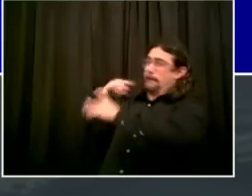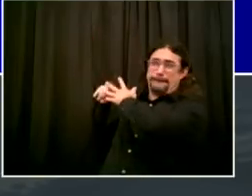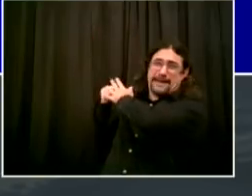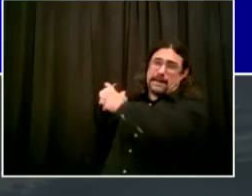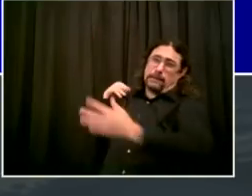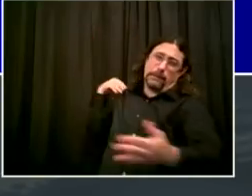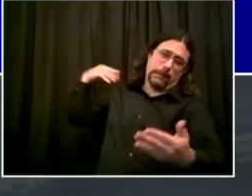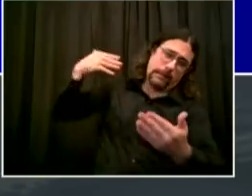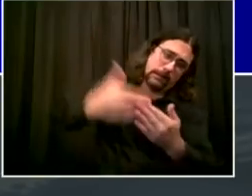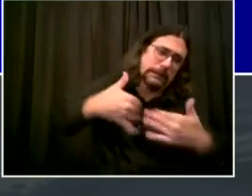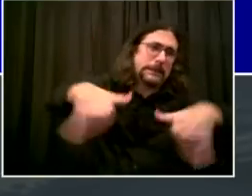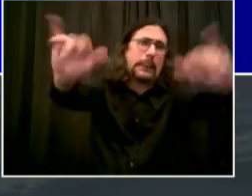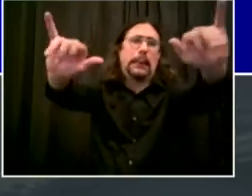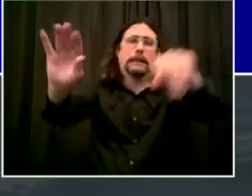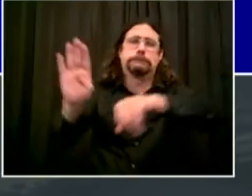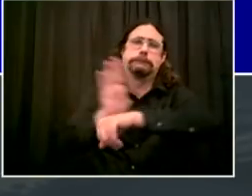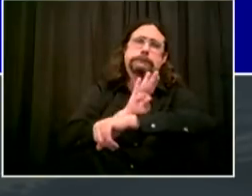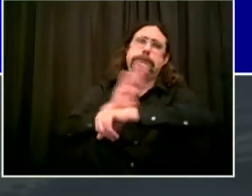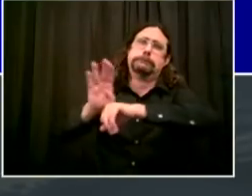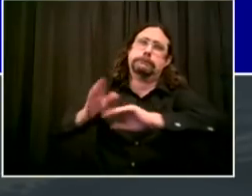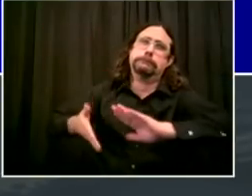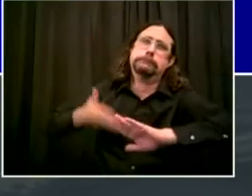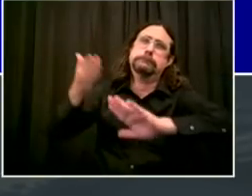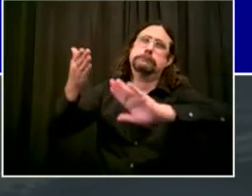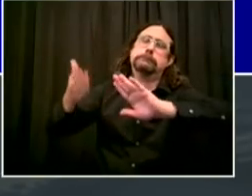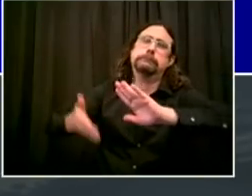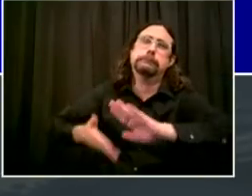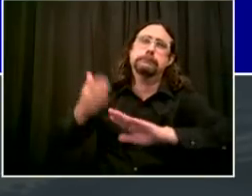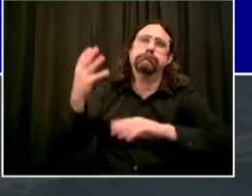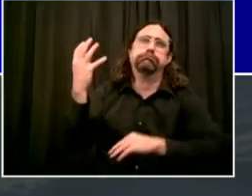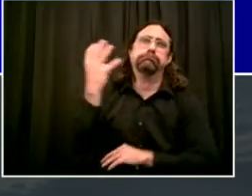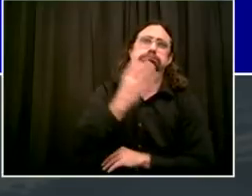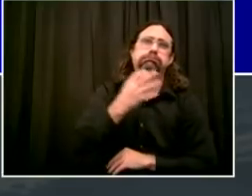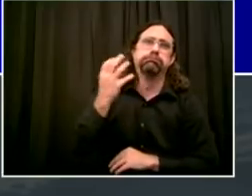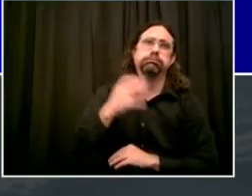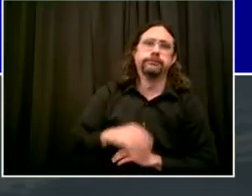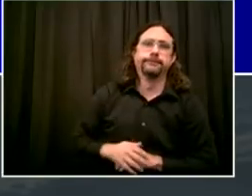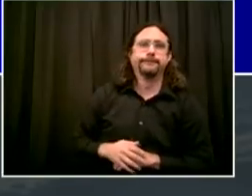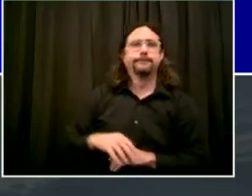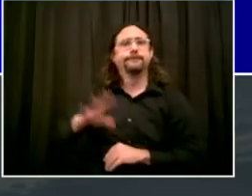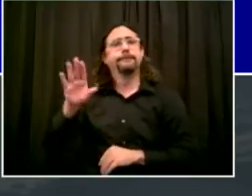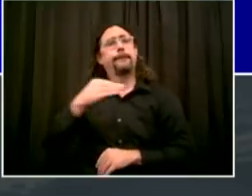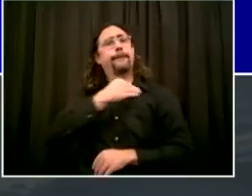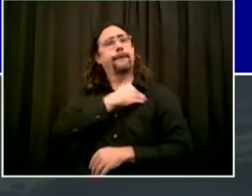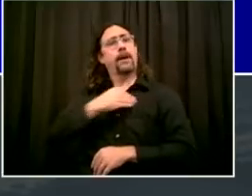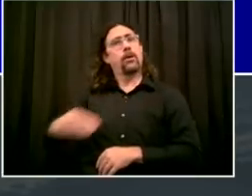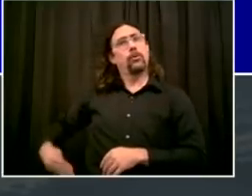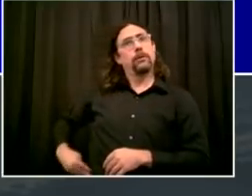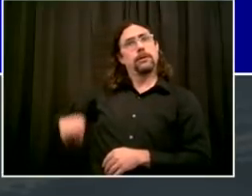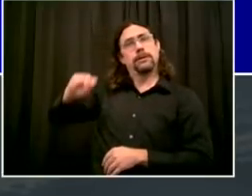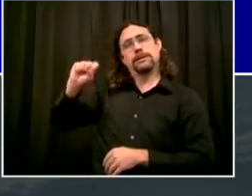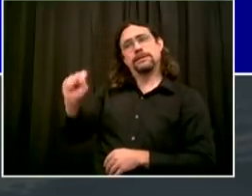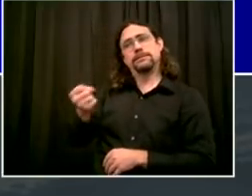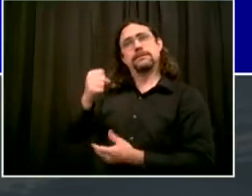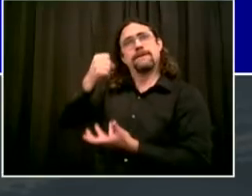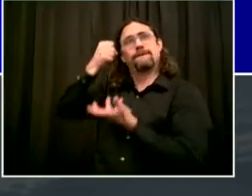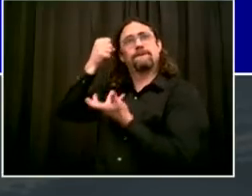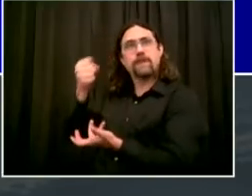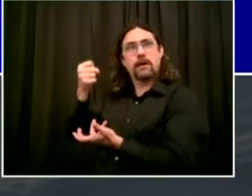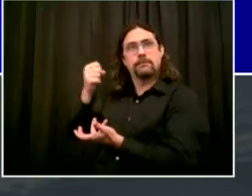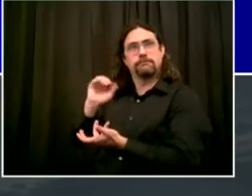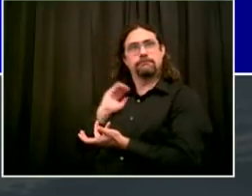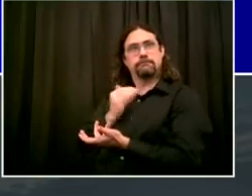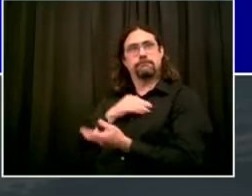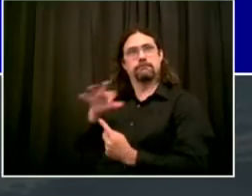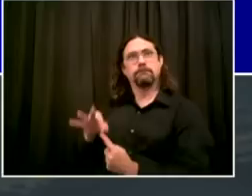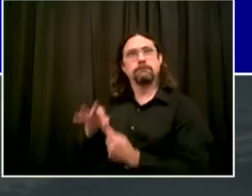a wonderful initiative called the Food for Heroes program. That reached a lot of folks early on, particularly our healthcare heroes. We want to